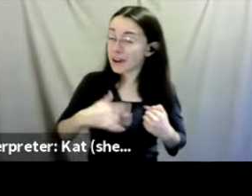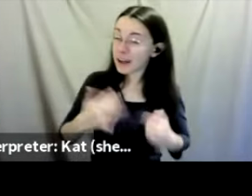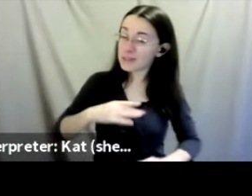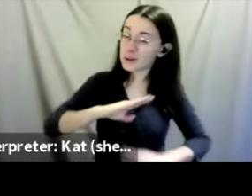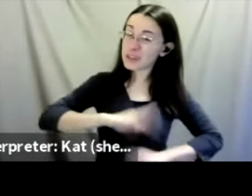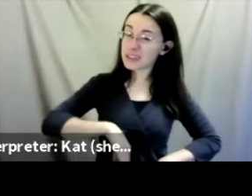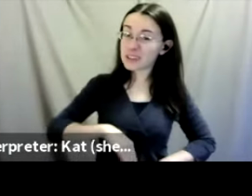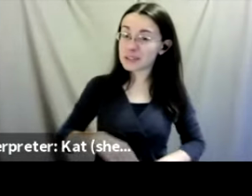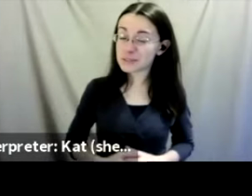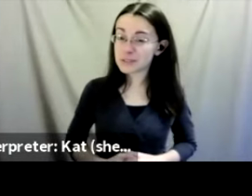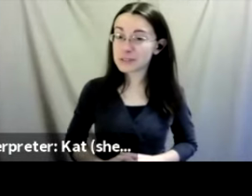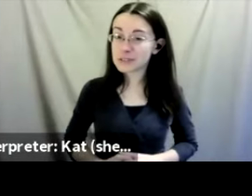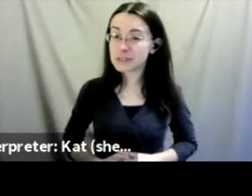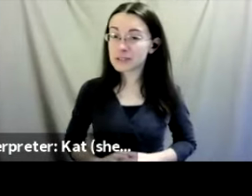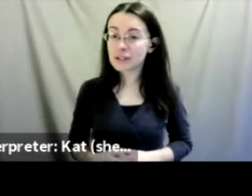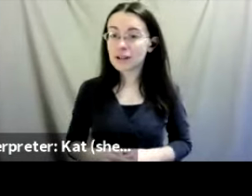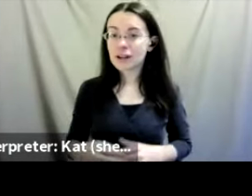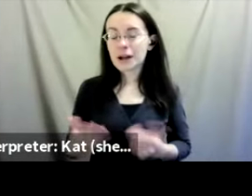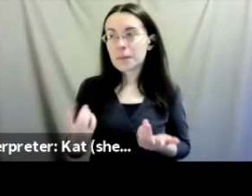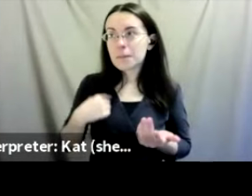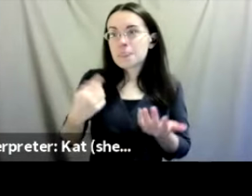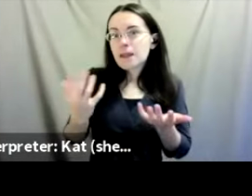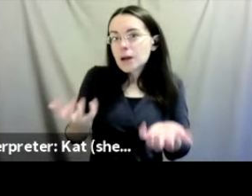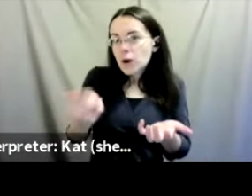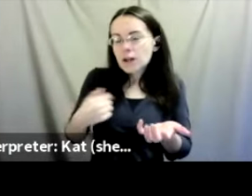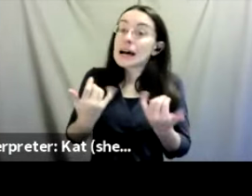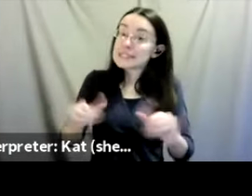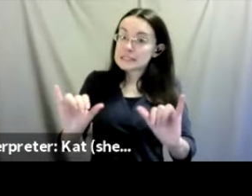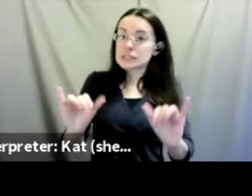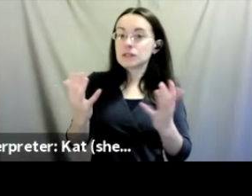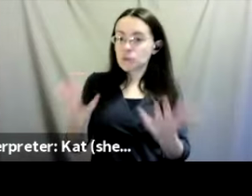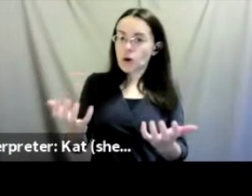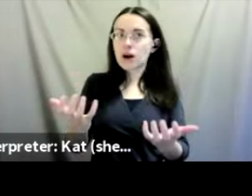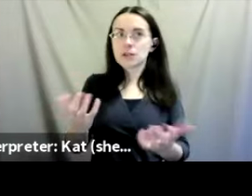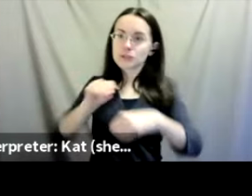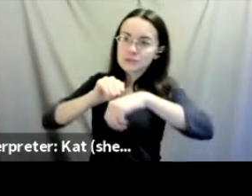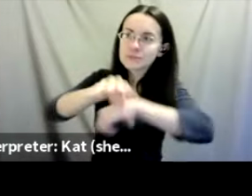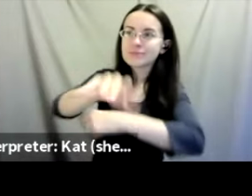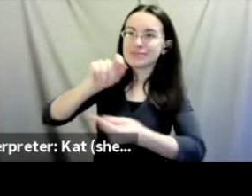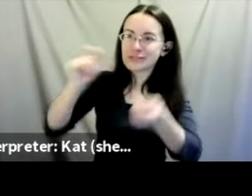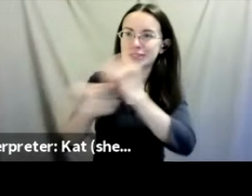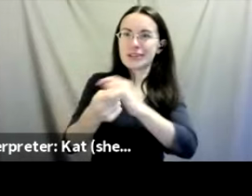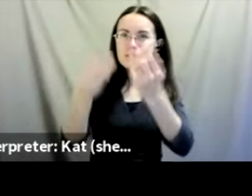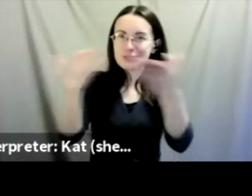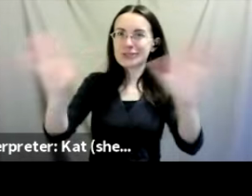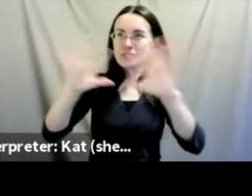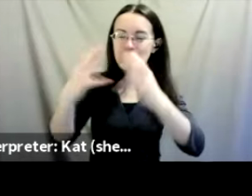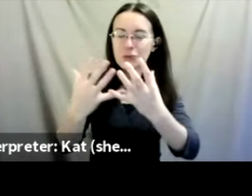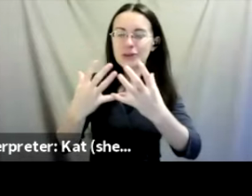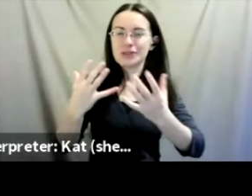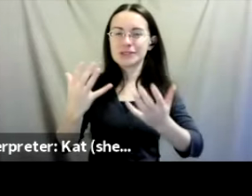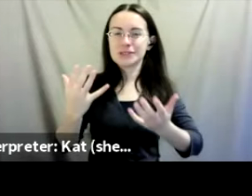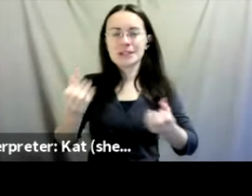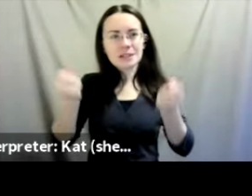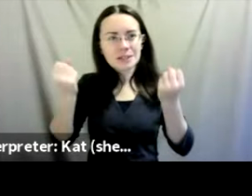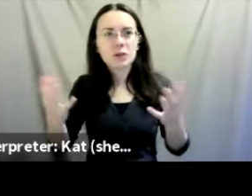Like because I wanted and I still want to evoke so much change in this world, and there's so many small issues